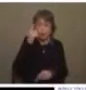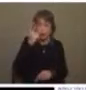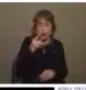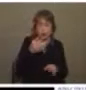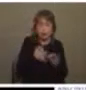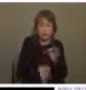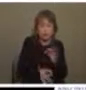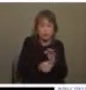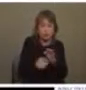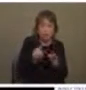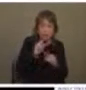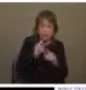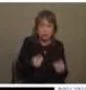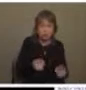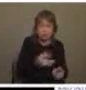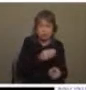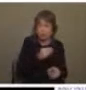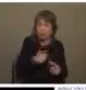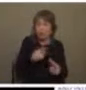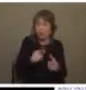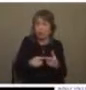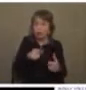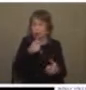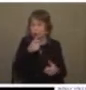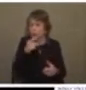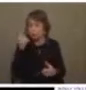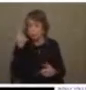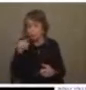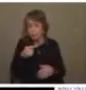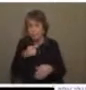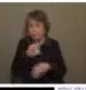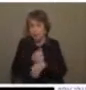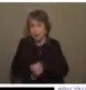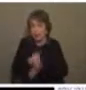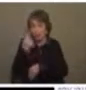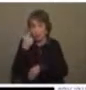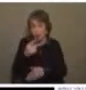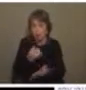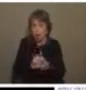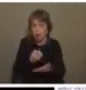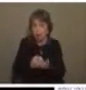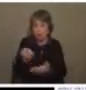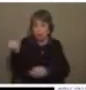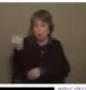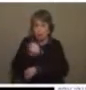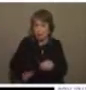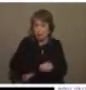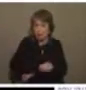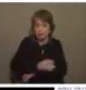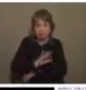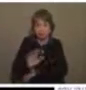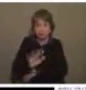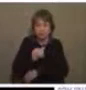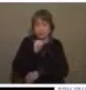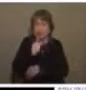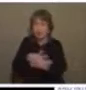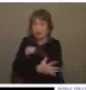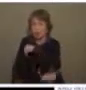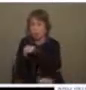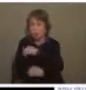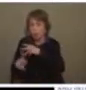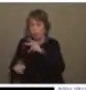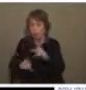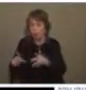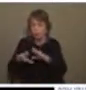the crisis need to look elsewhere, perhaps at themselves, when trying to find the causes and culprits of Puerto Rico's economic, social,